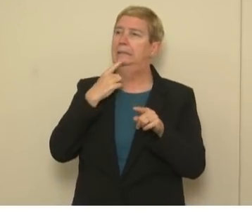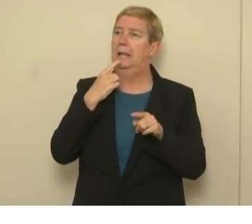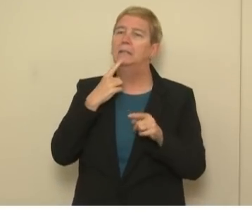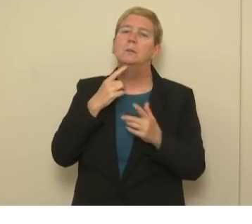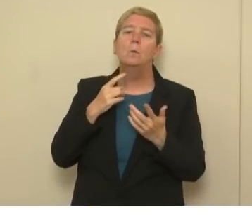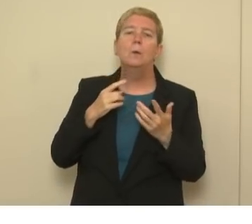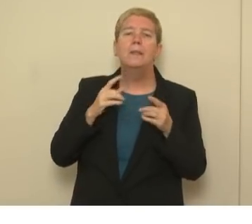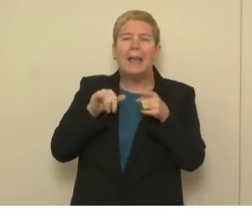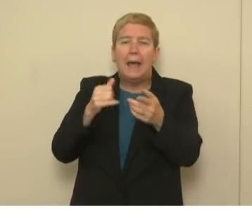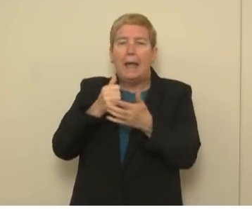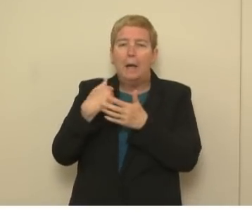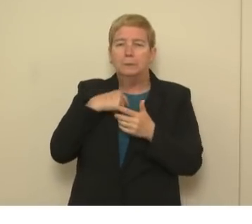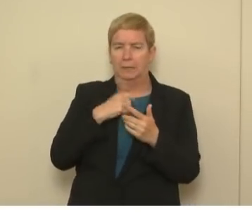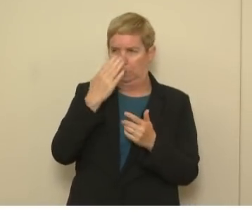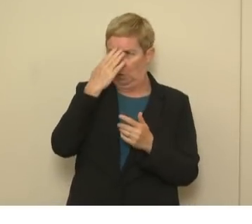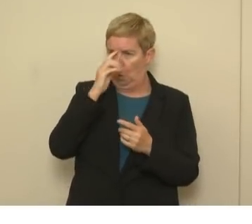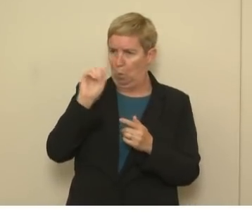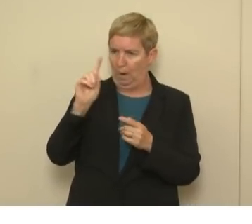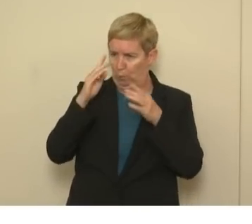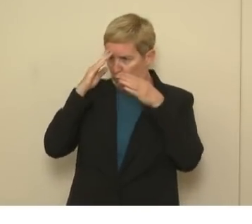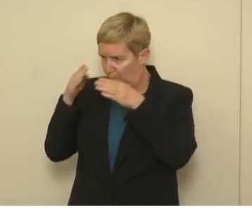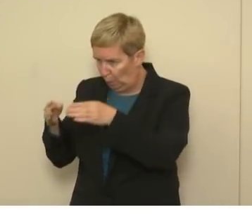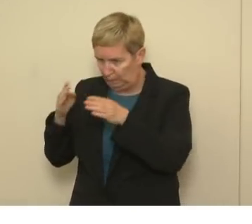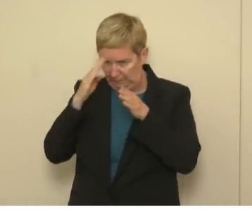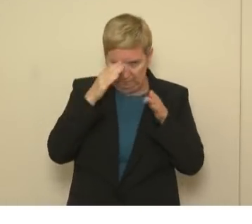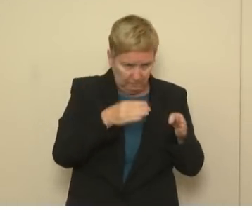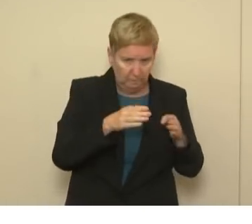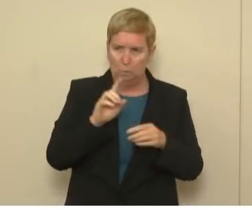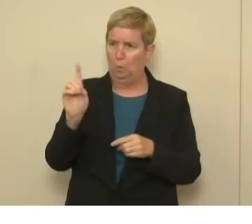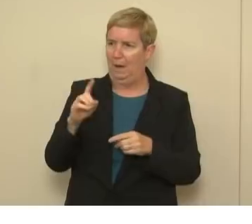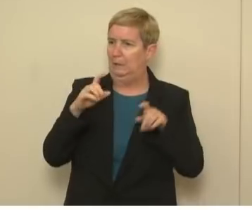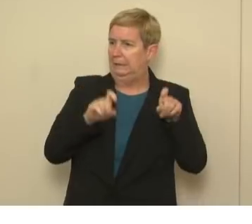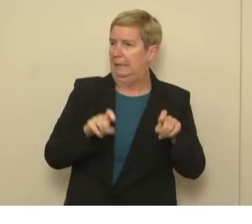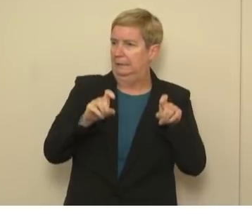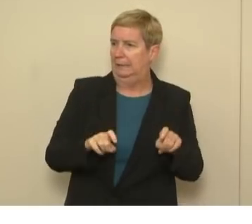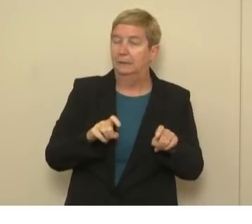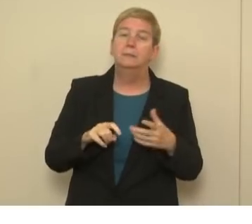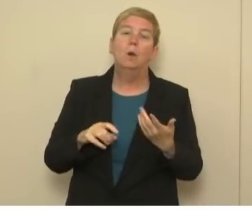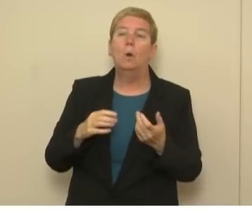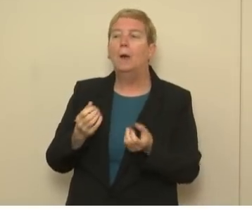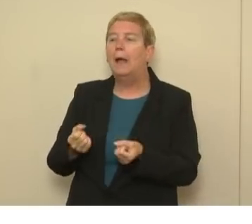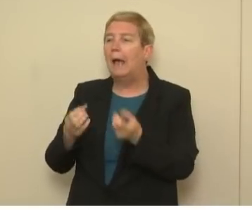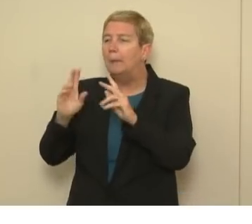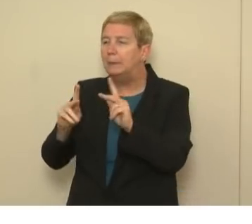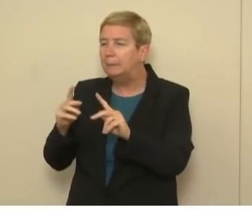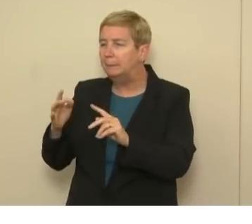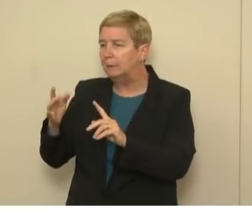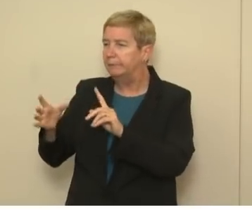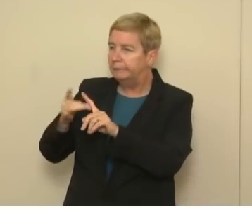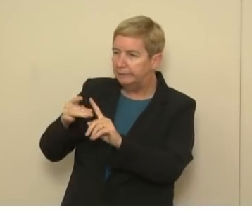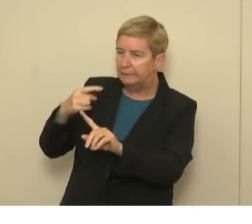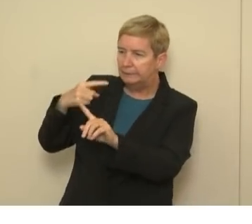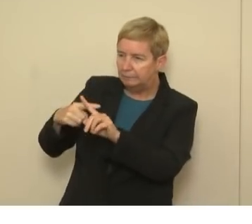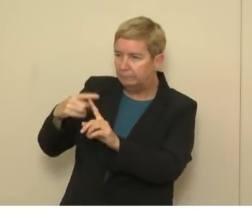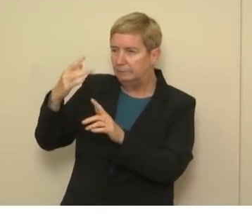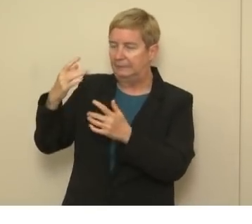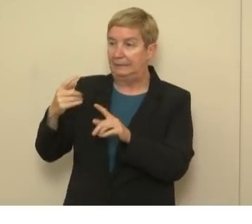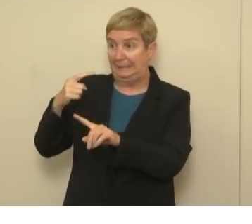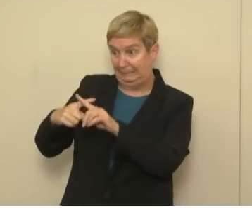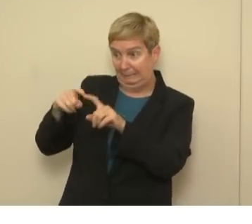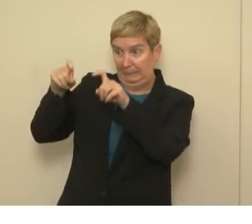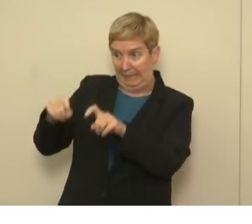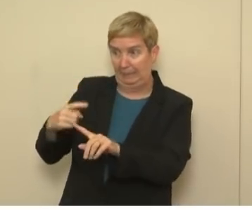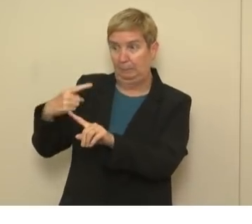we focus our testing. It combines how we're doing on that test positivity rate and how we're doing on proportional case counts for